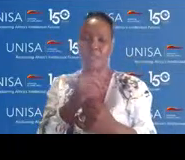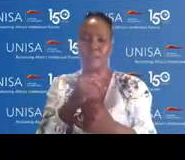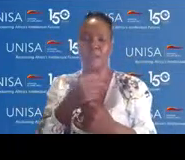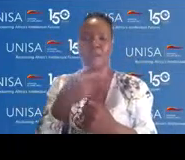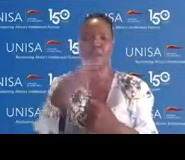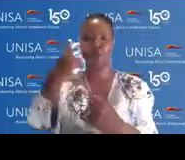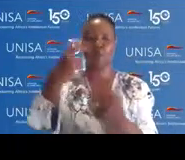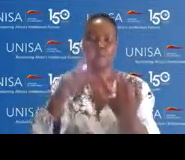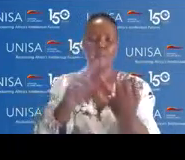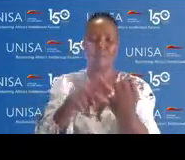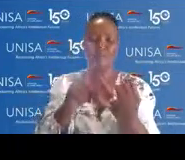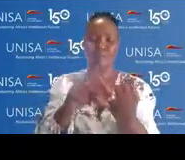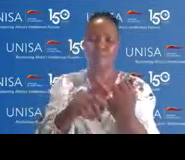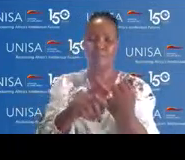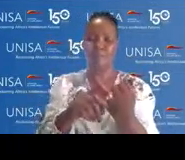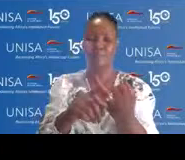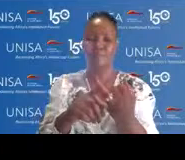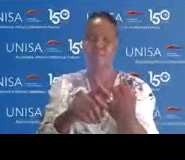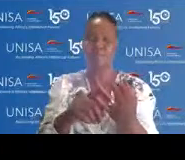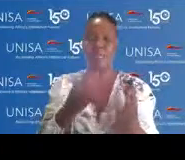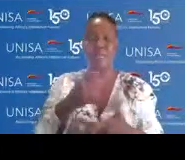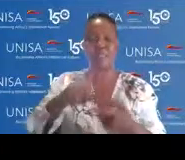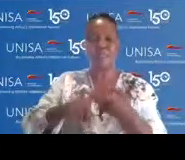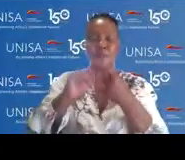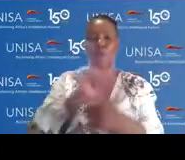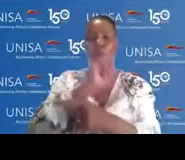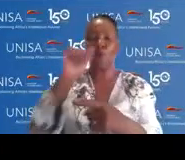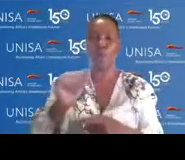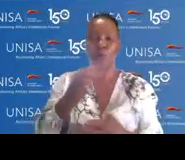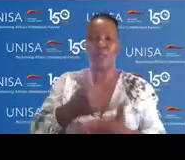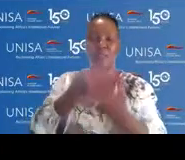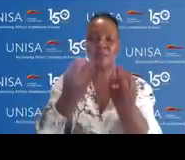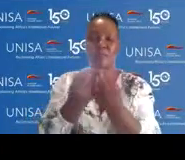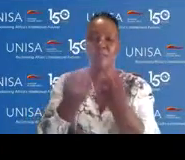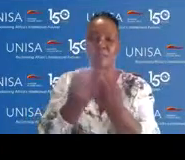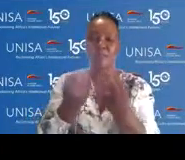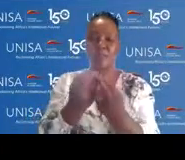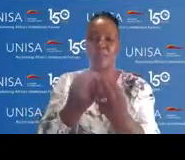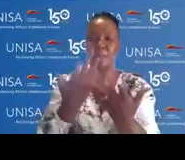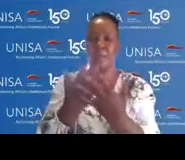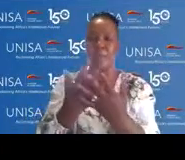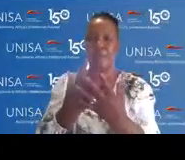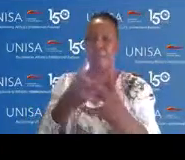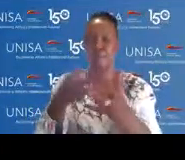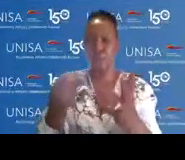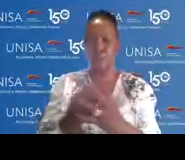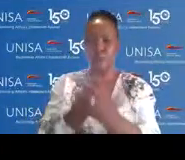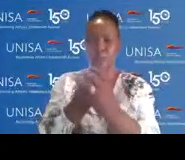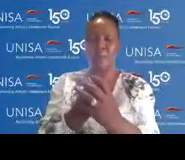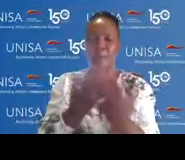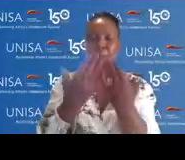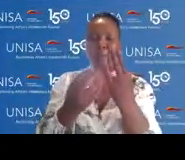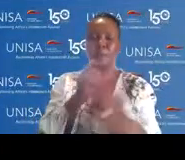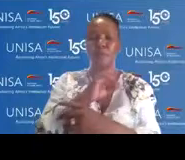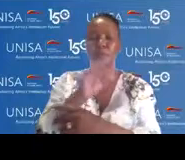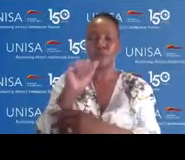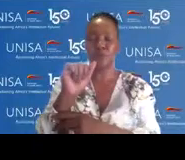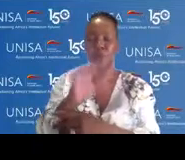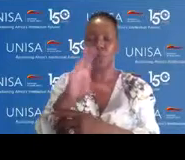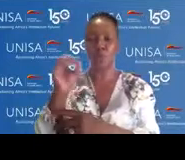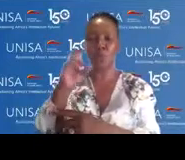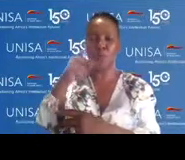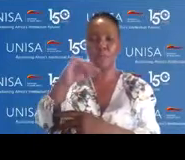So depending on your device, it might be a different combination of keys. You might use your Copilot just to understand for